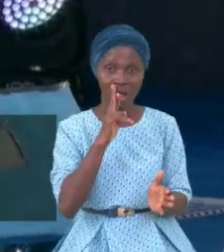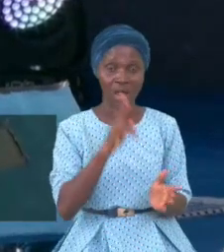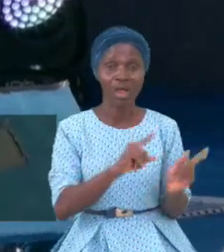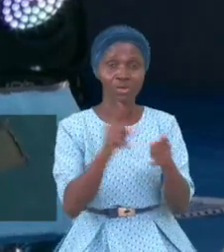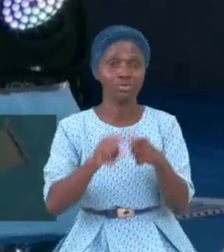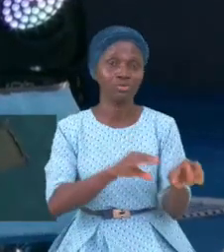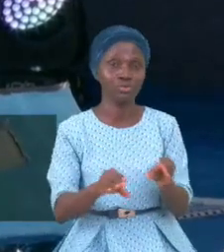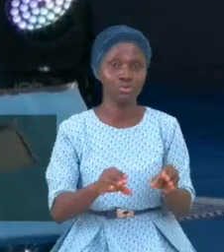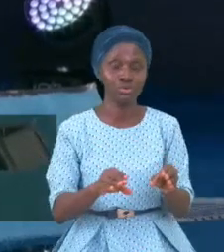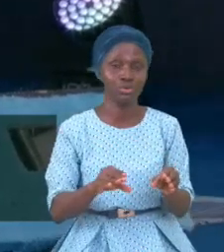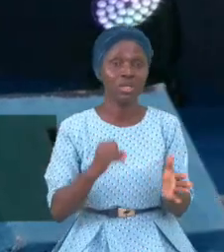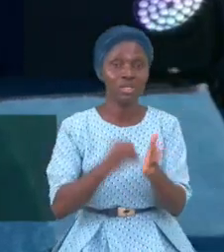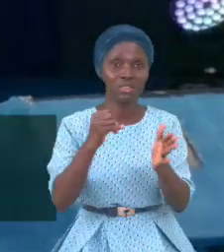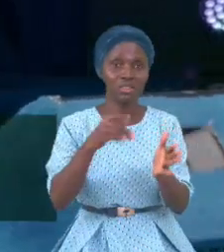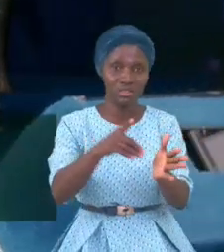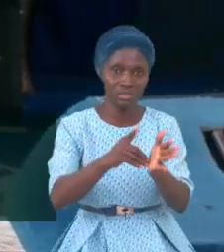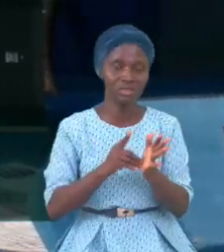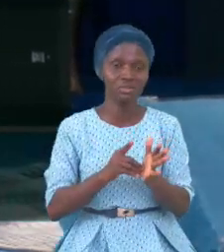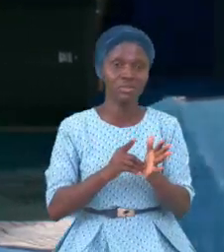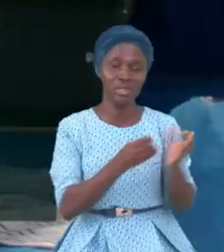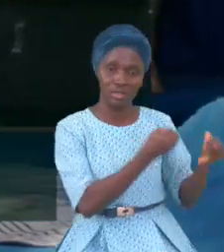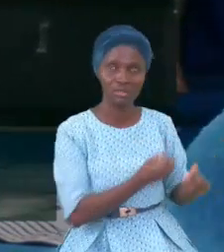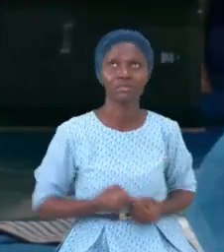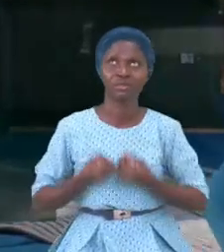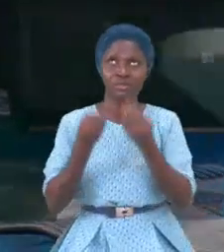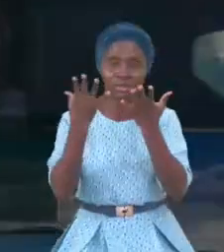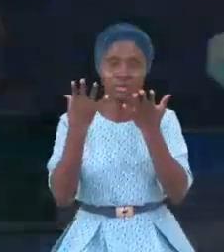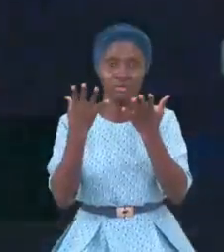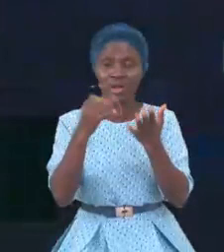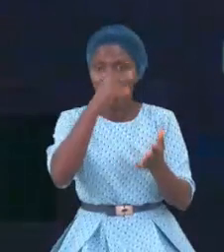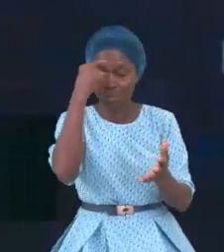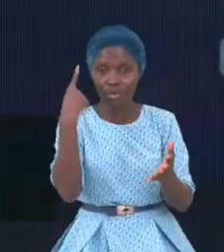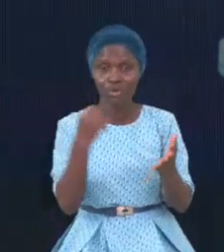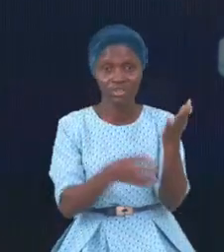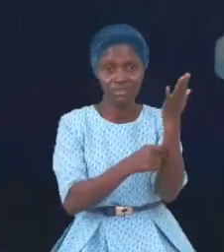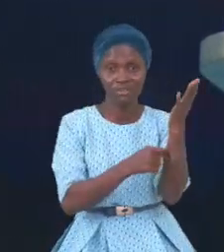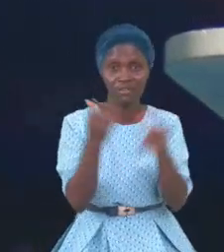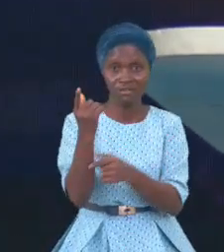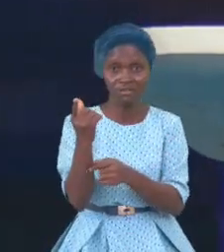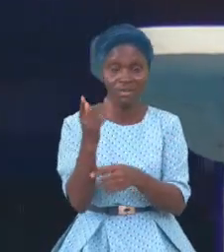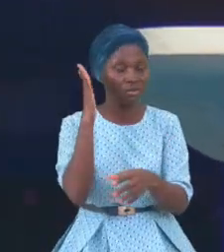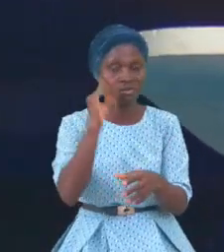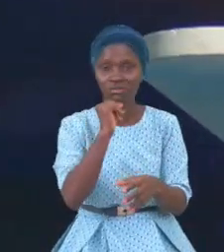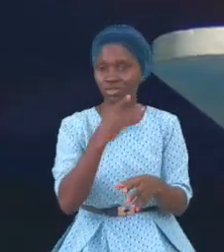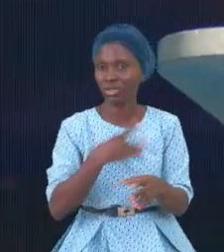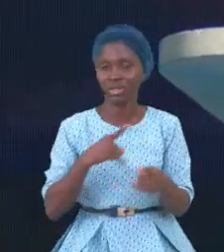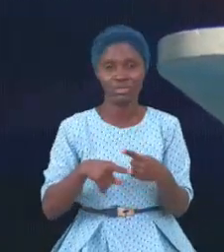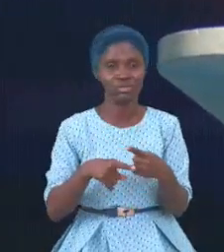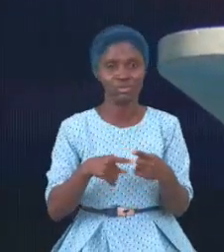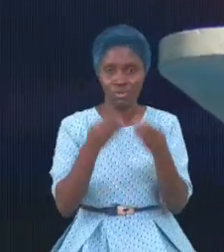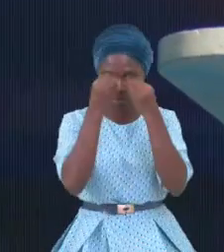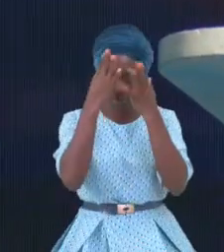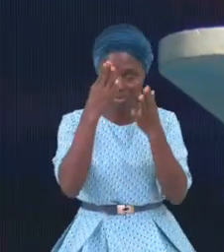the flesh will not like to follow everything. It's like you have something urgent to do,